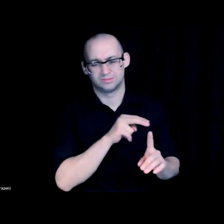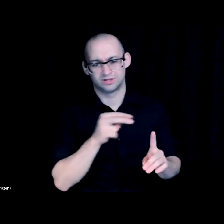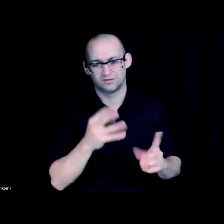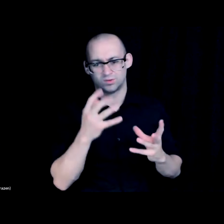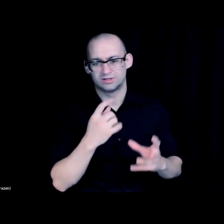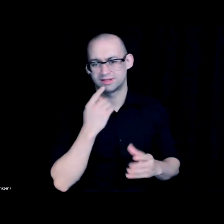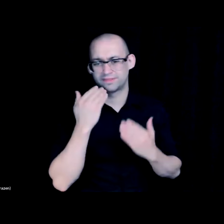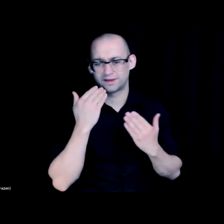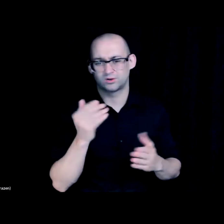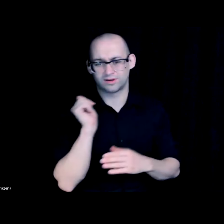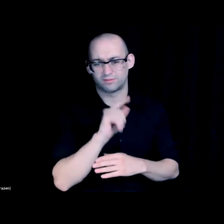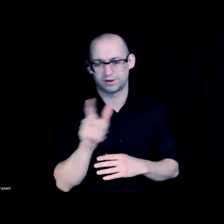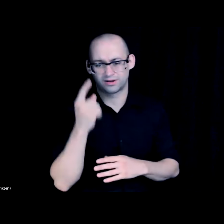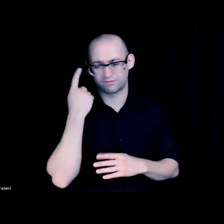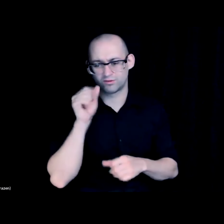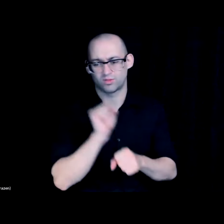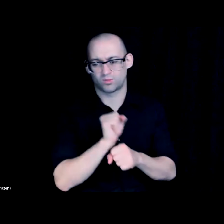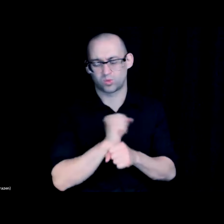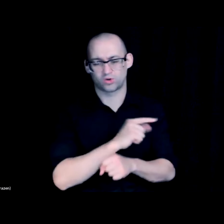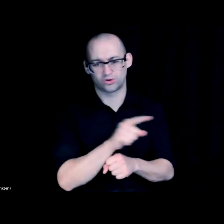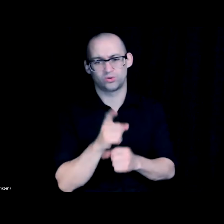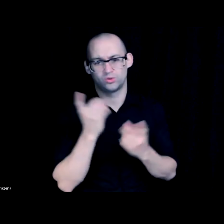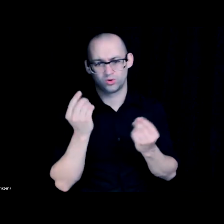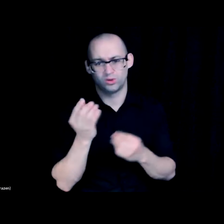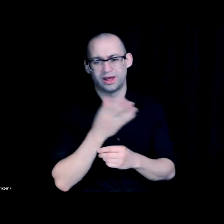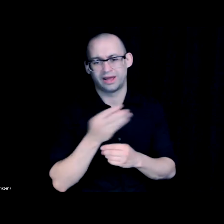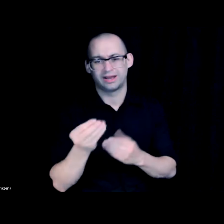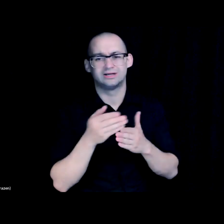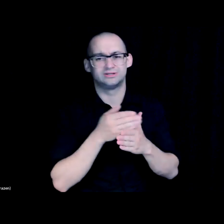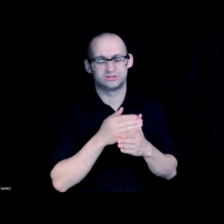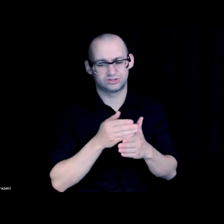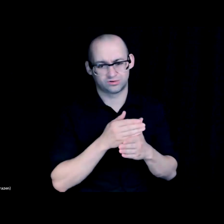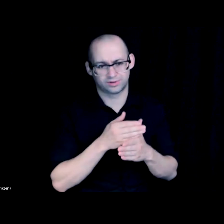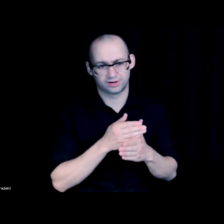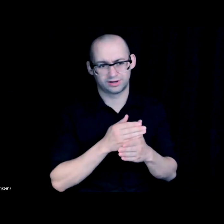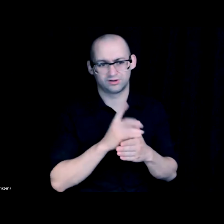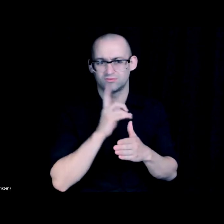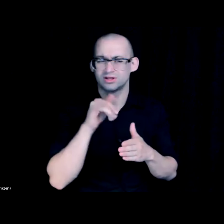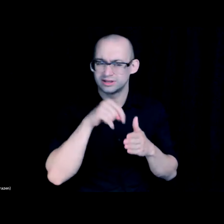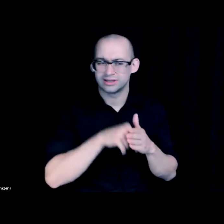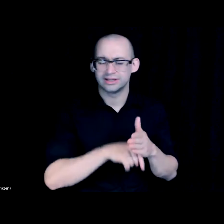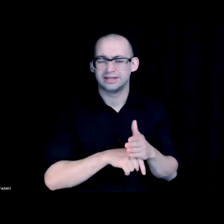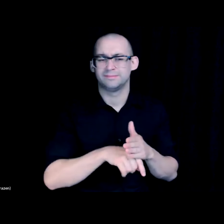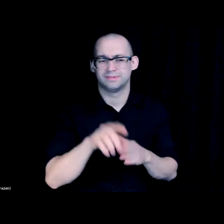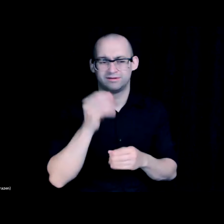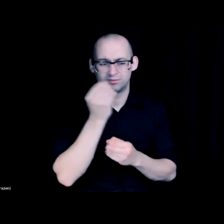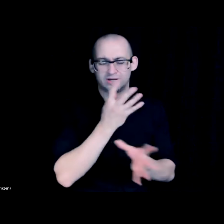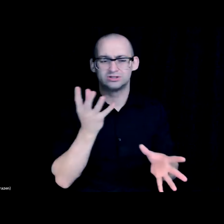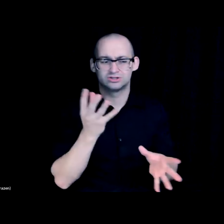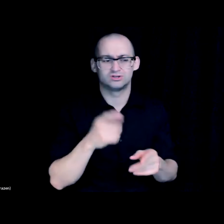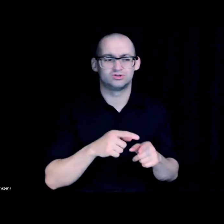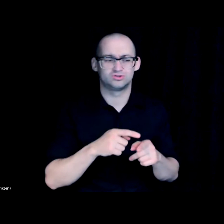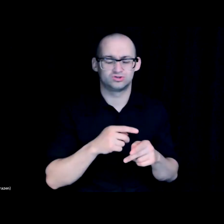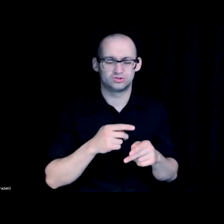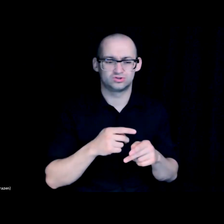you all for the work that you do, and for sharing in such detail in such a short time. One